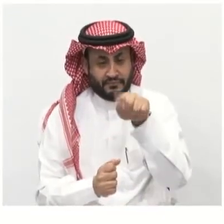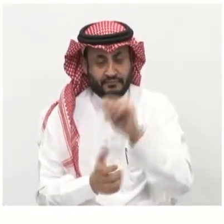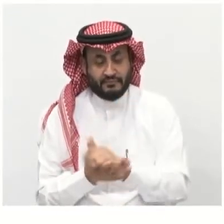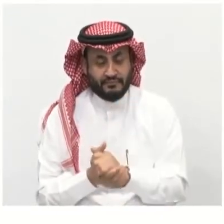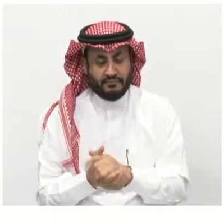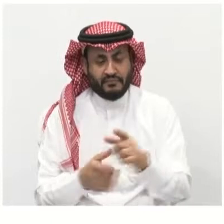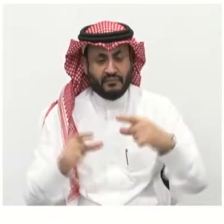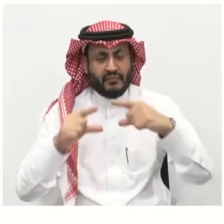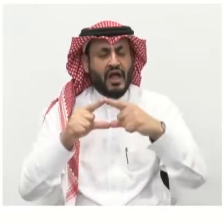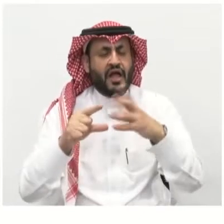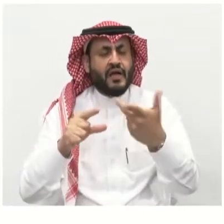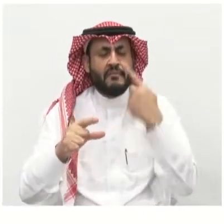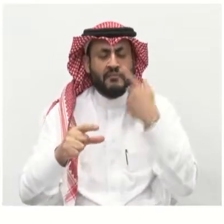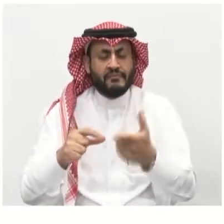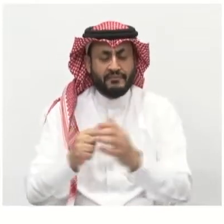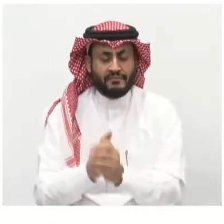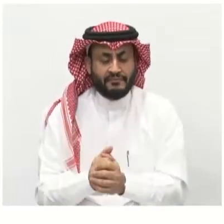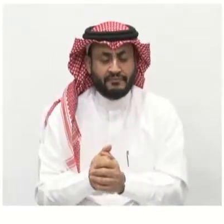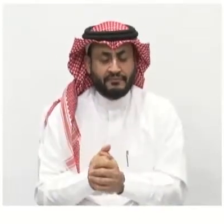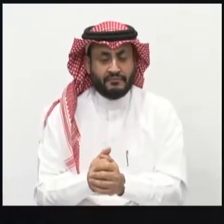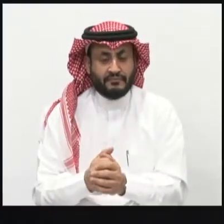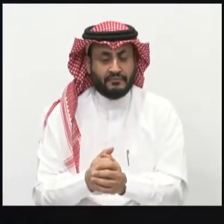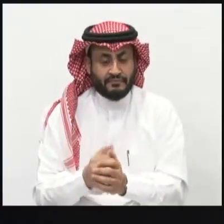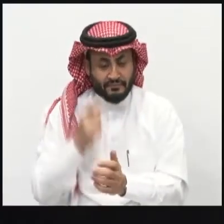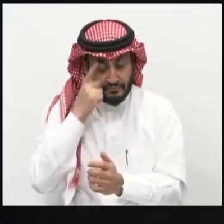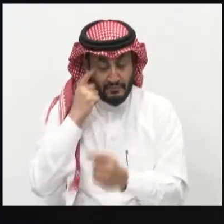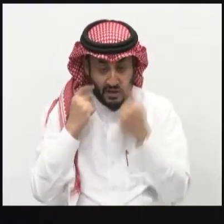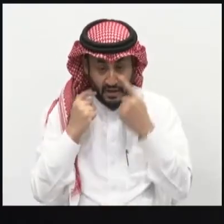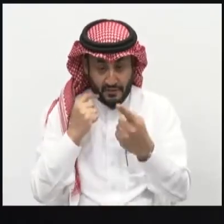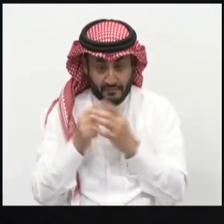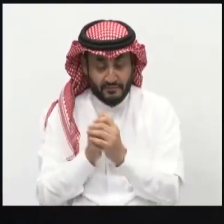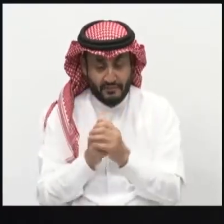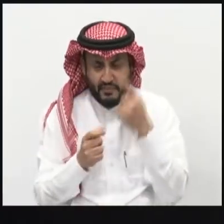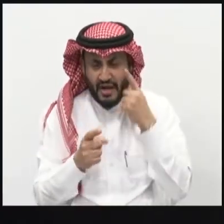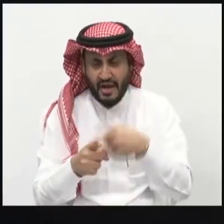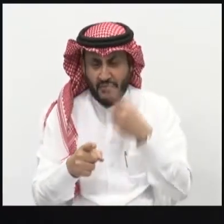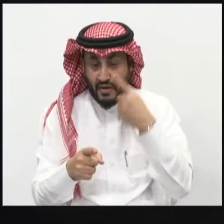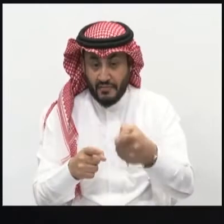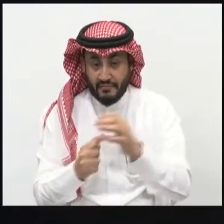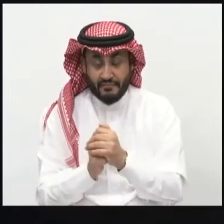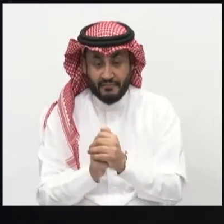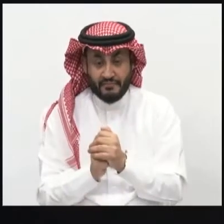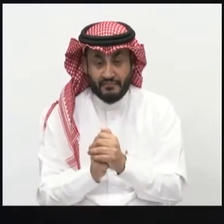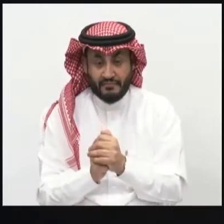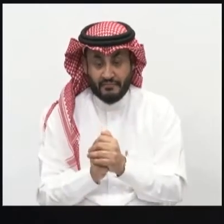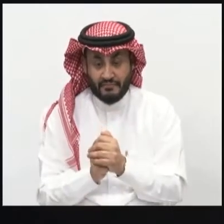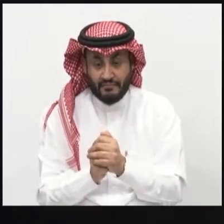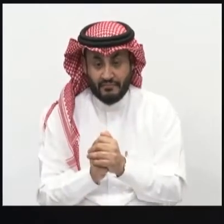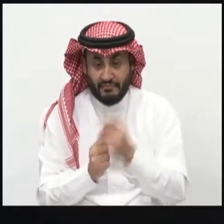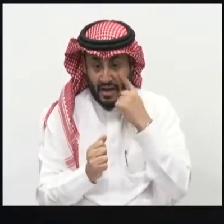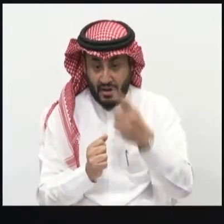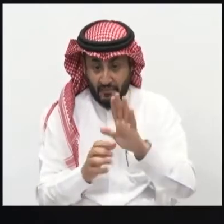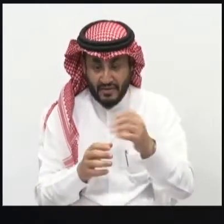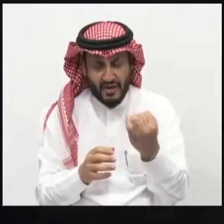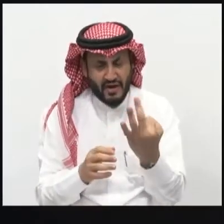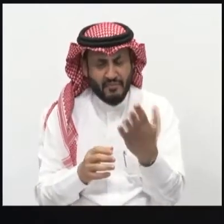How many triangles do you see? By just looking, can you tell how many triangles we have?